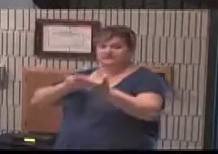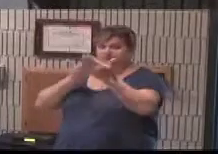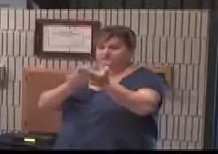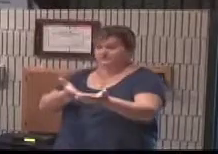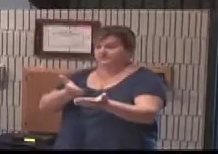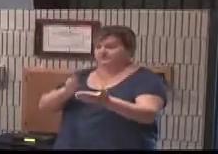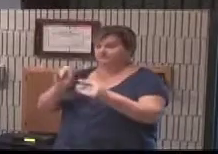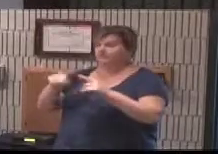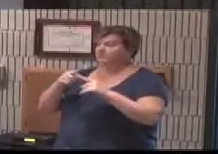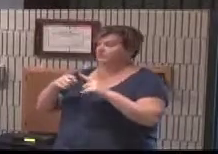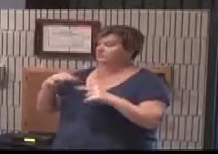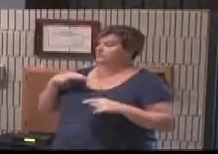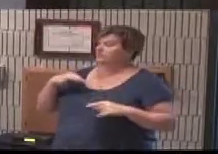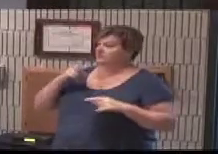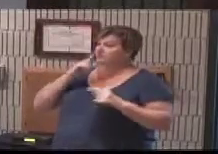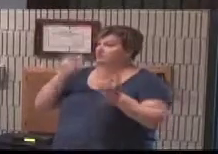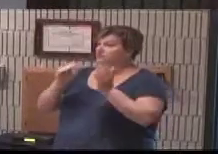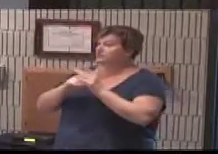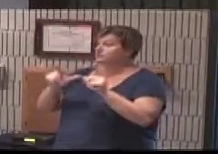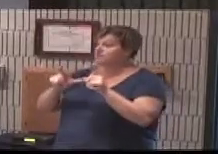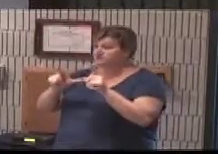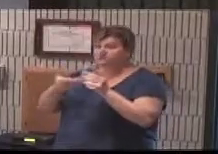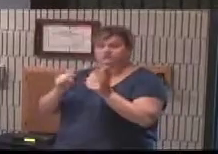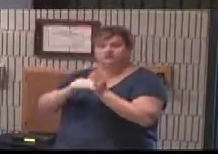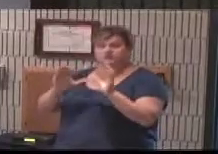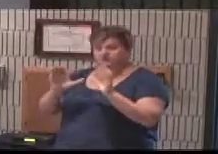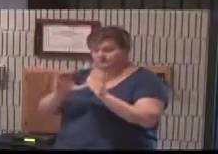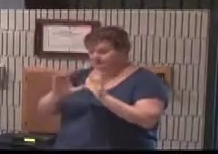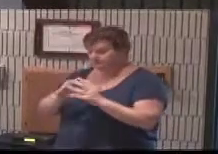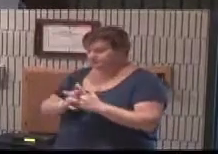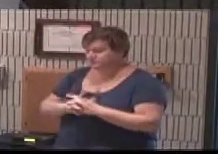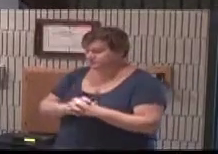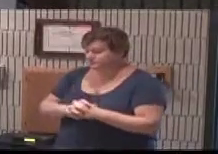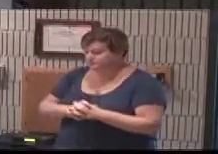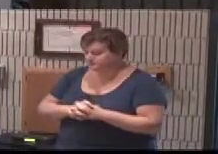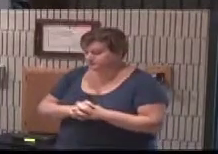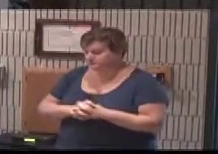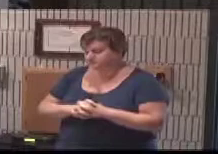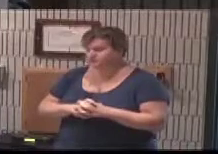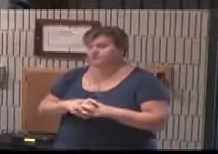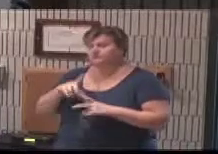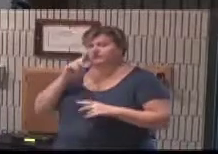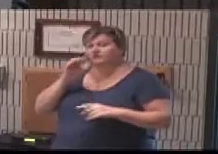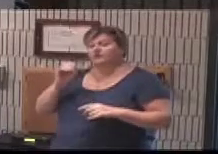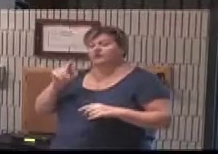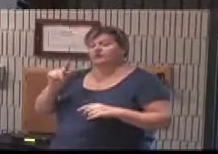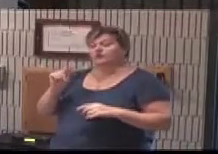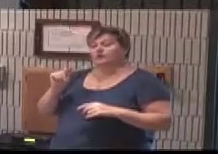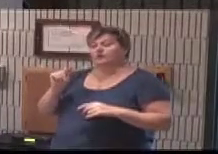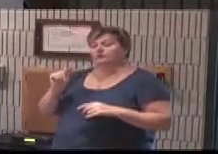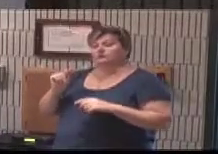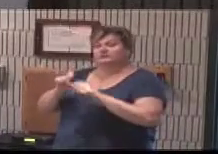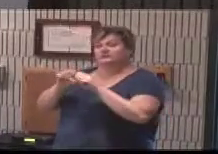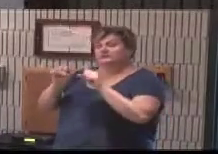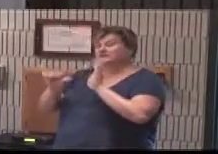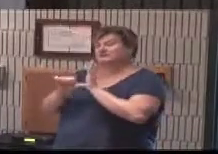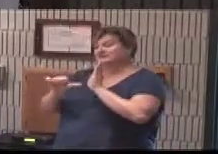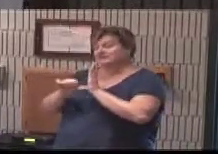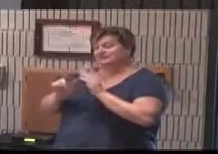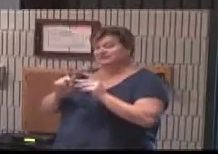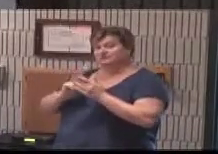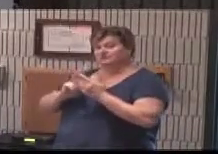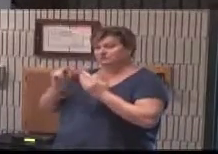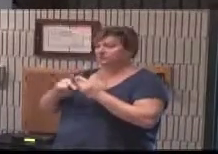when you apply for a relicensure and recertification. Certainly in the occupational therapy assistant program,